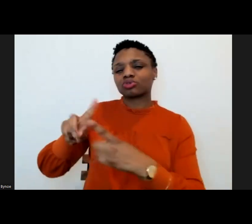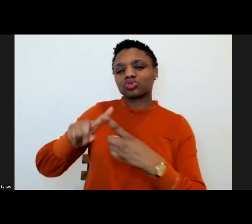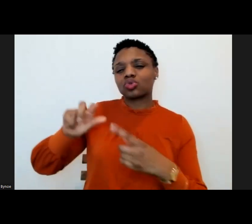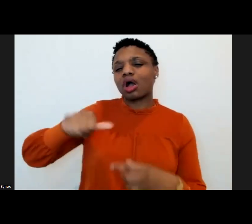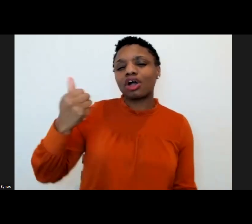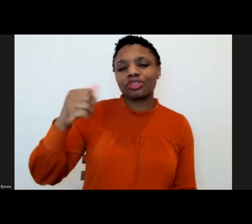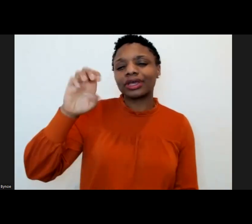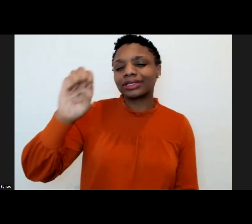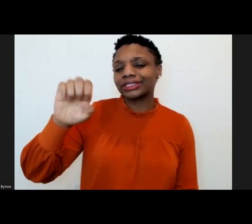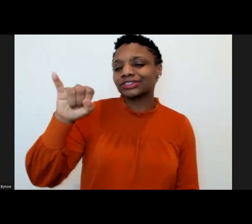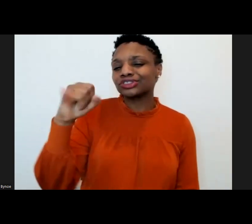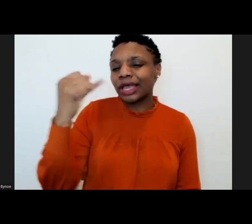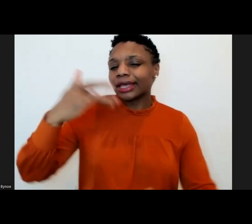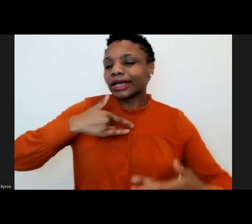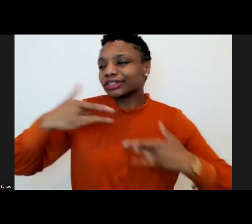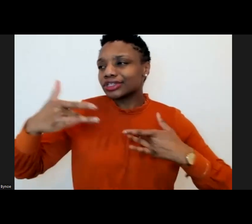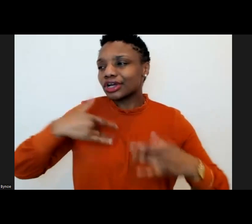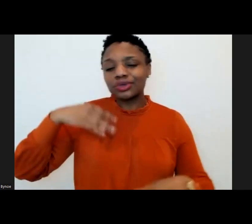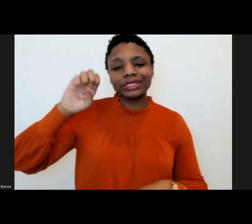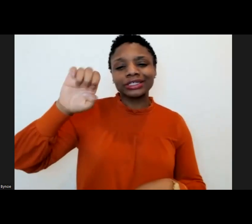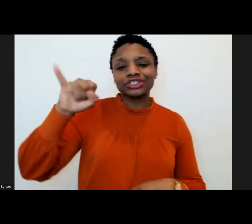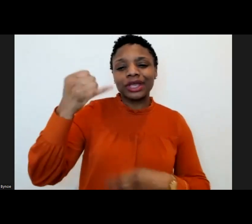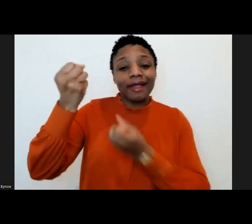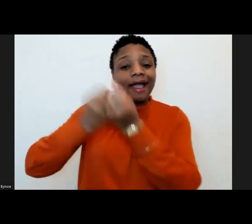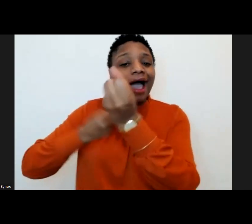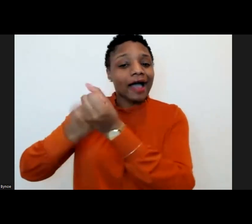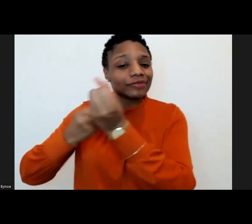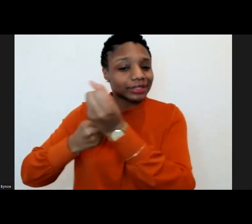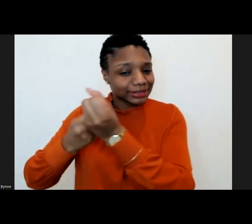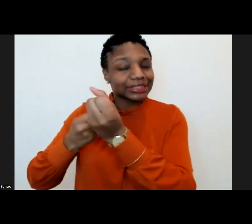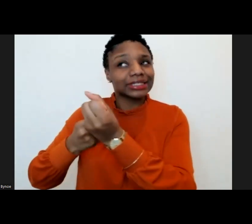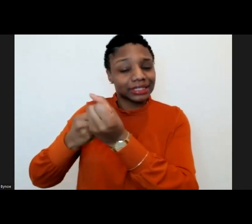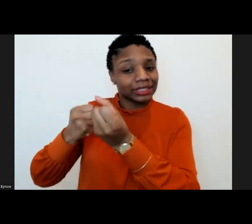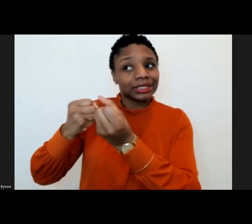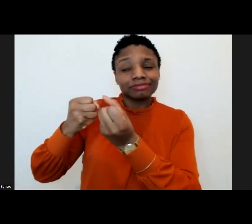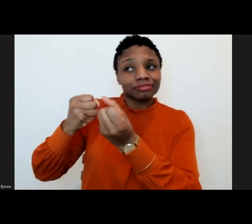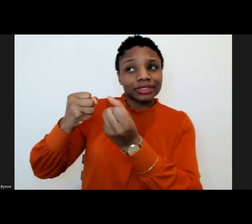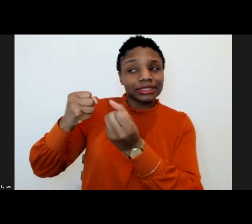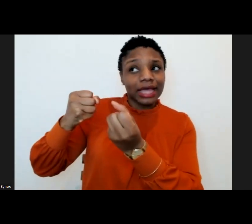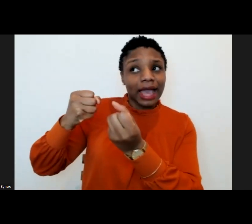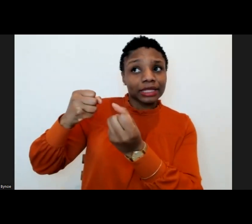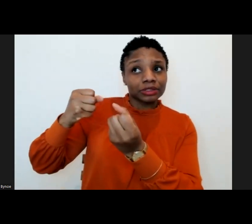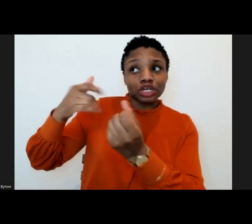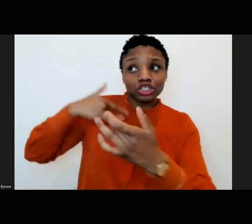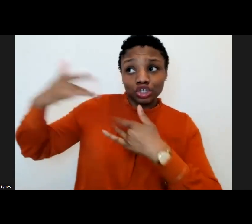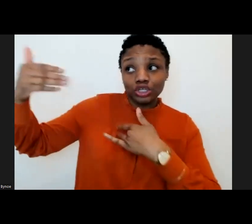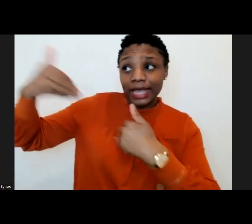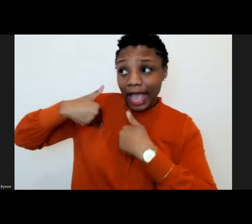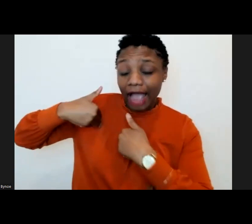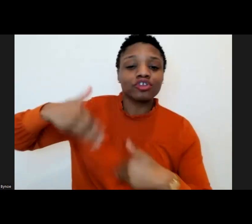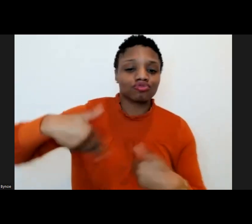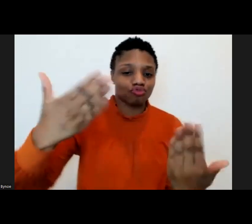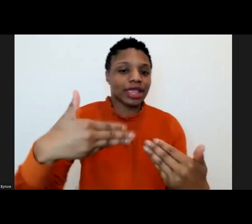environmental advocate concerns that are being raised at the commission level.